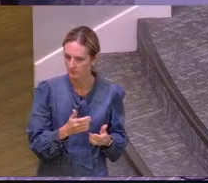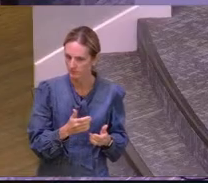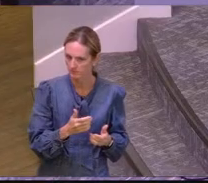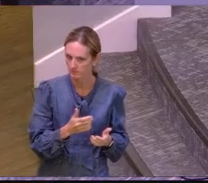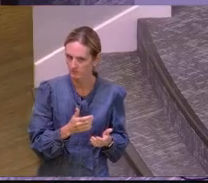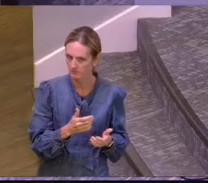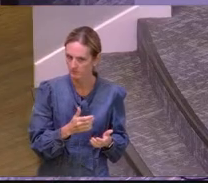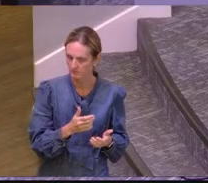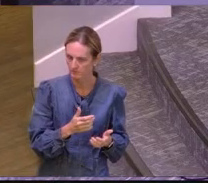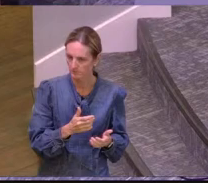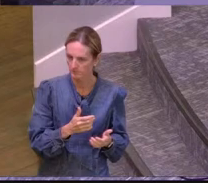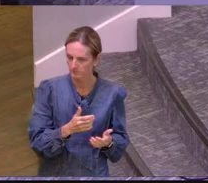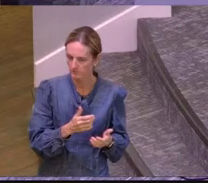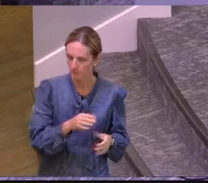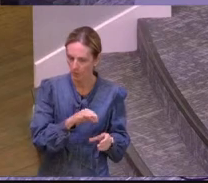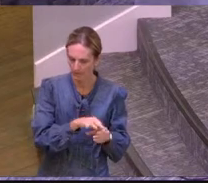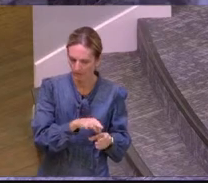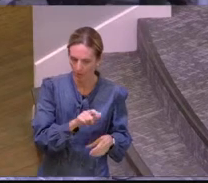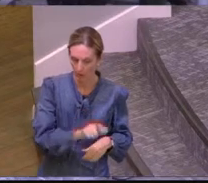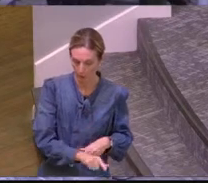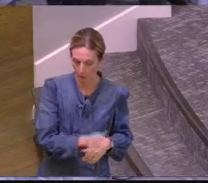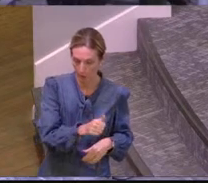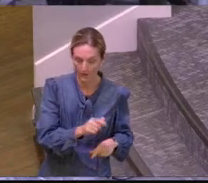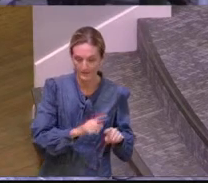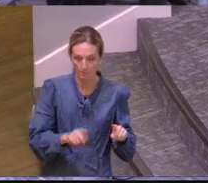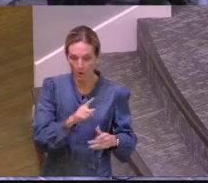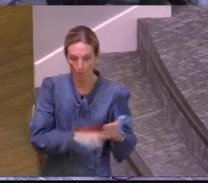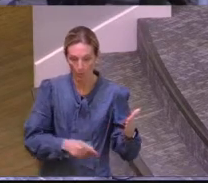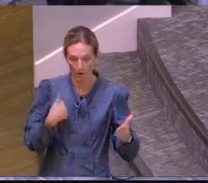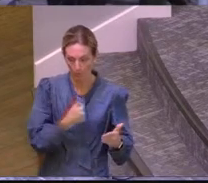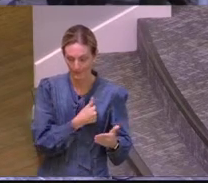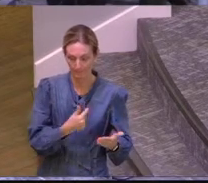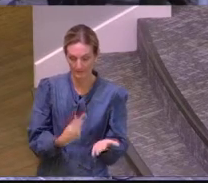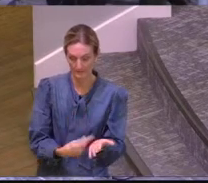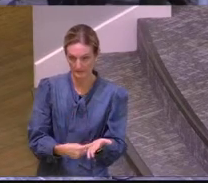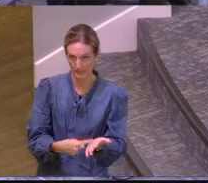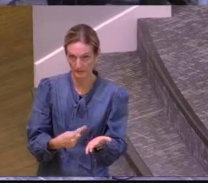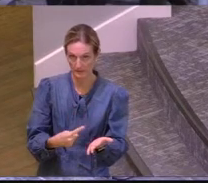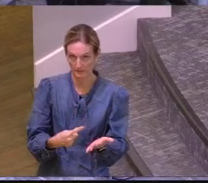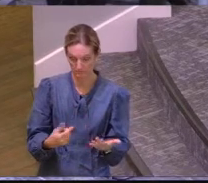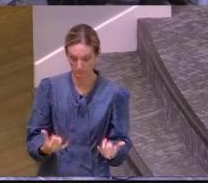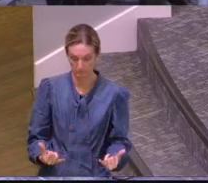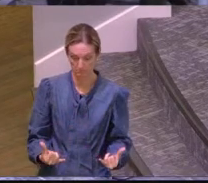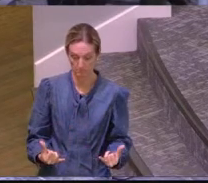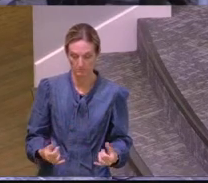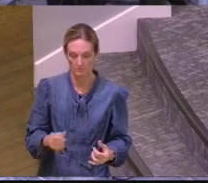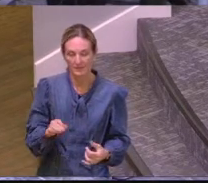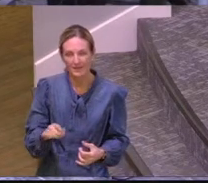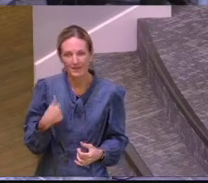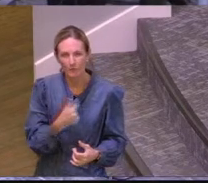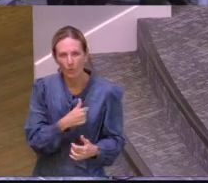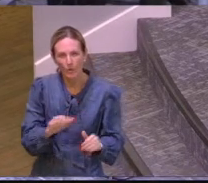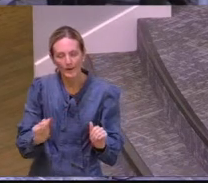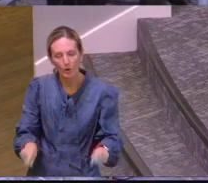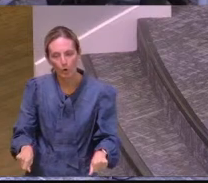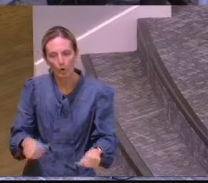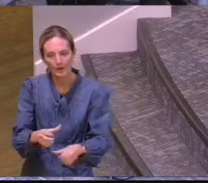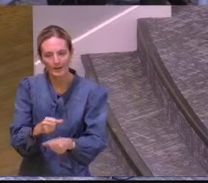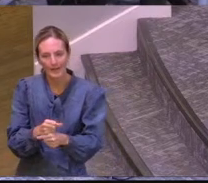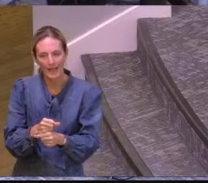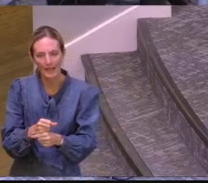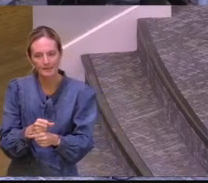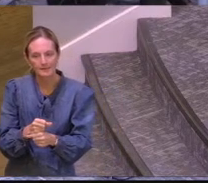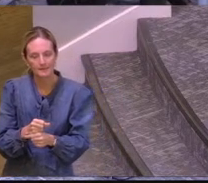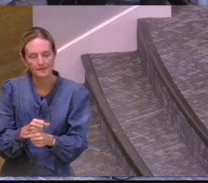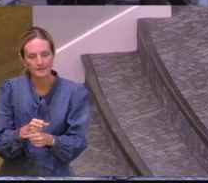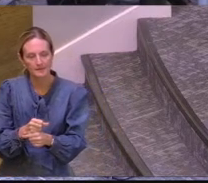that within the realm of what we've been talking about, if we could get input